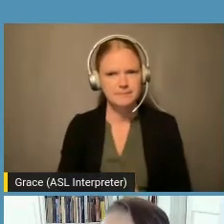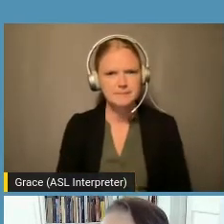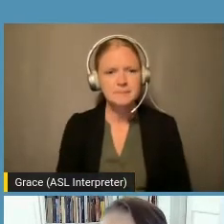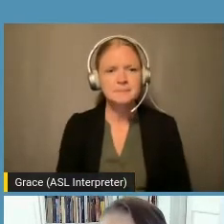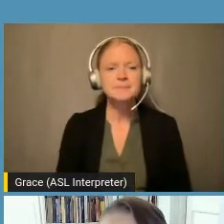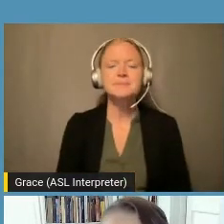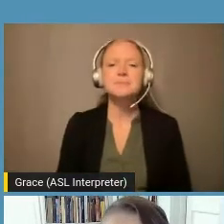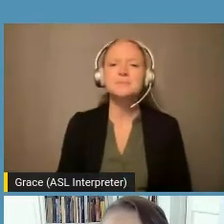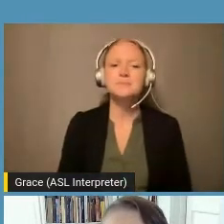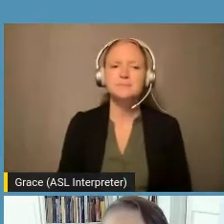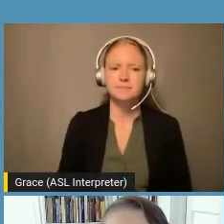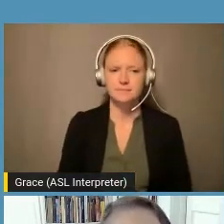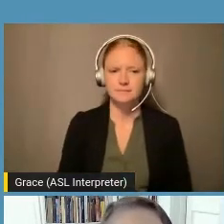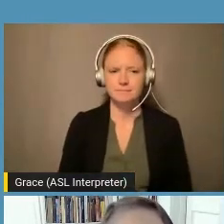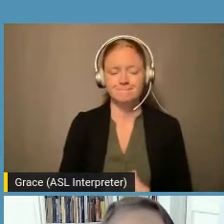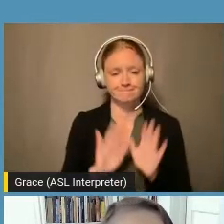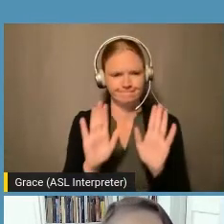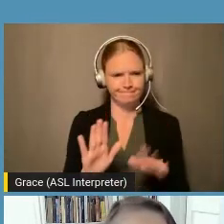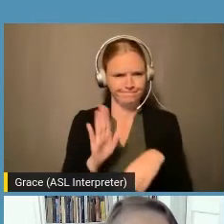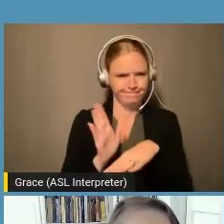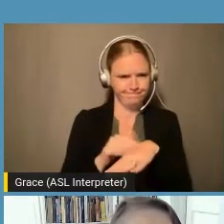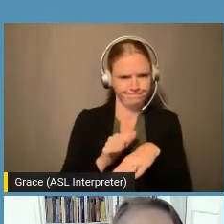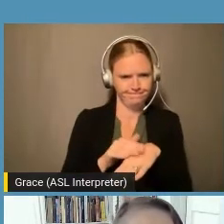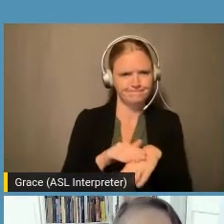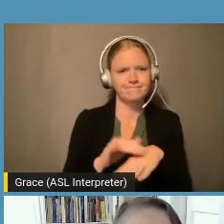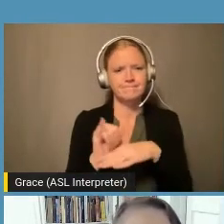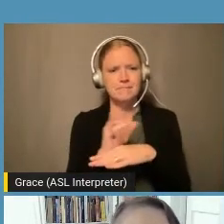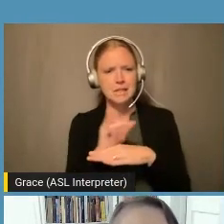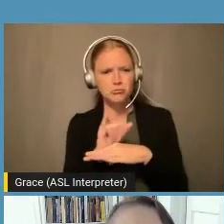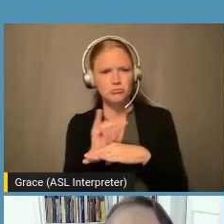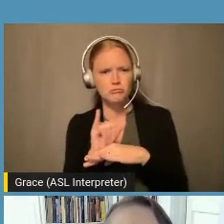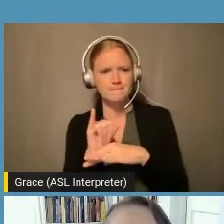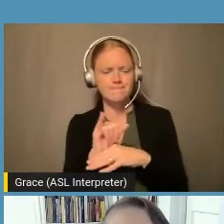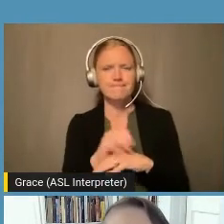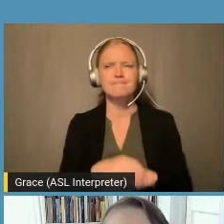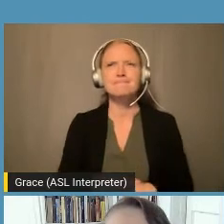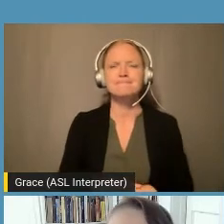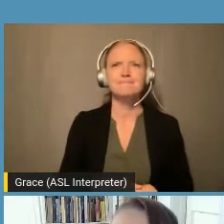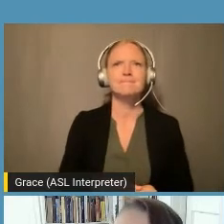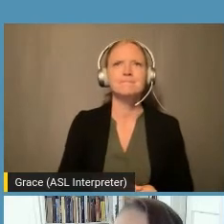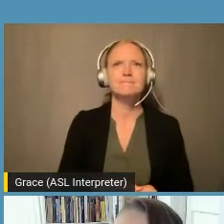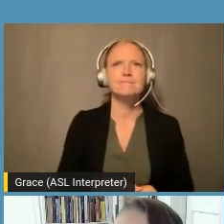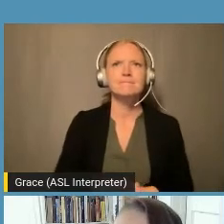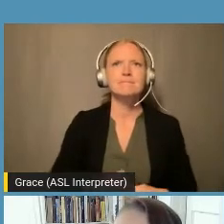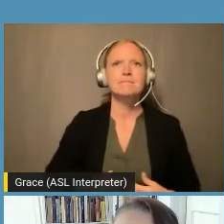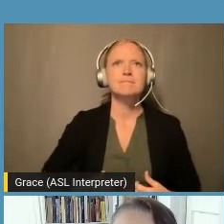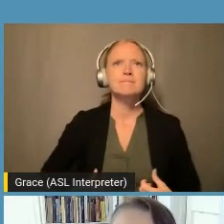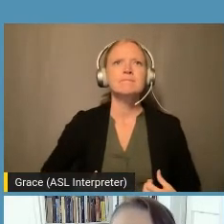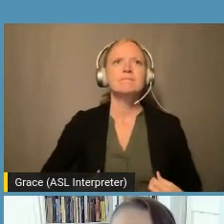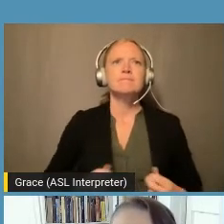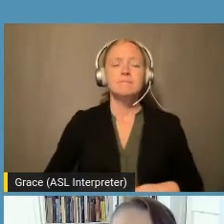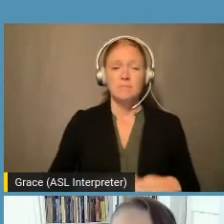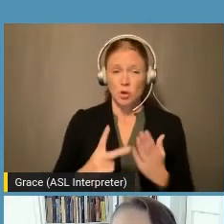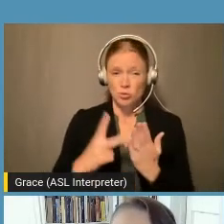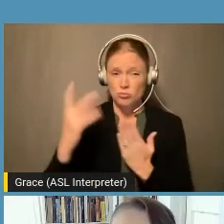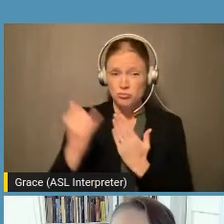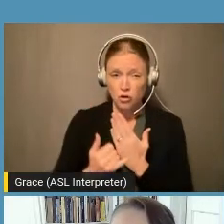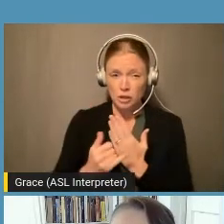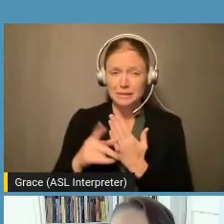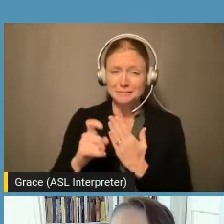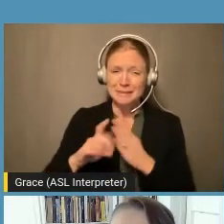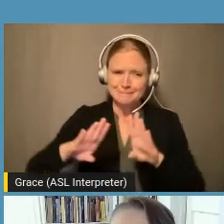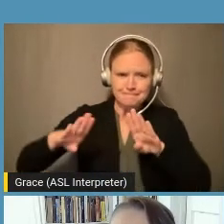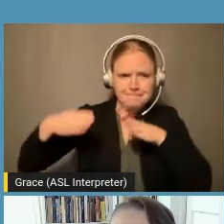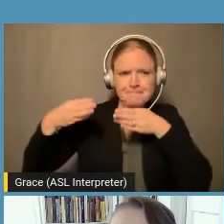thing about interns I've encountered is that the projects need to be really specific